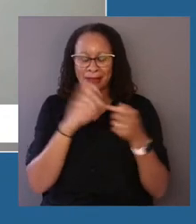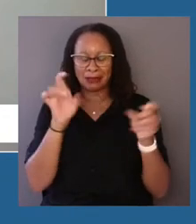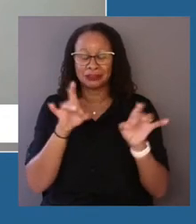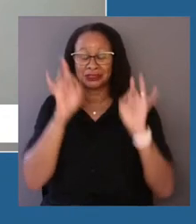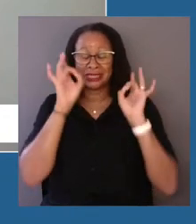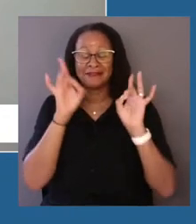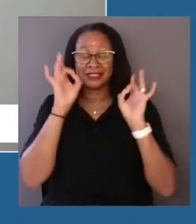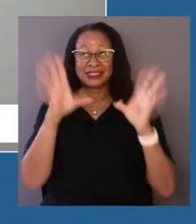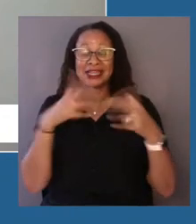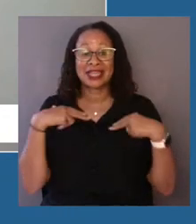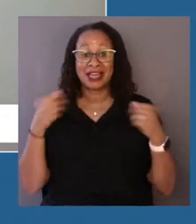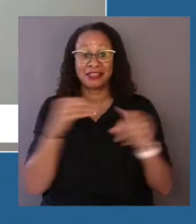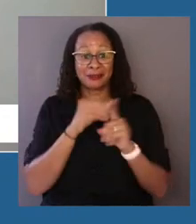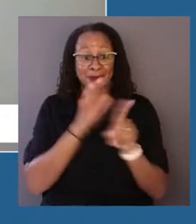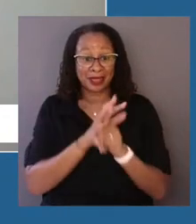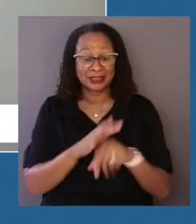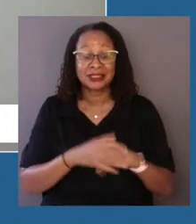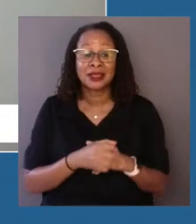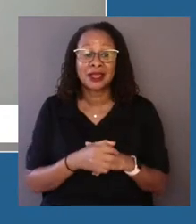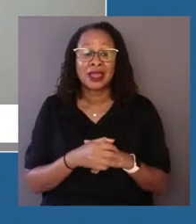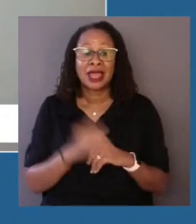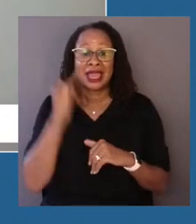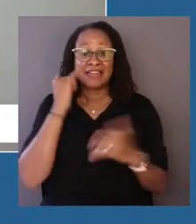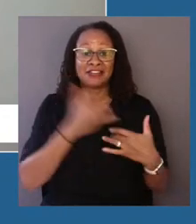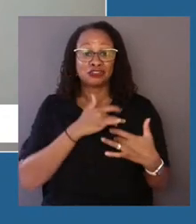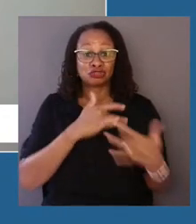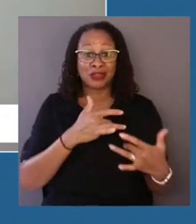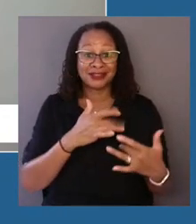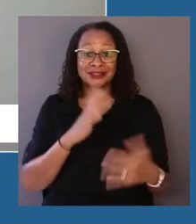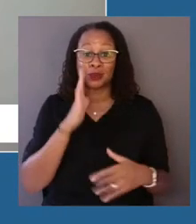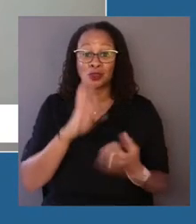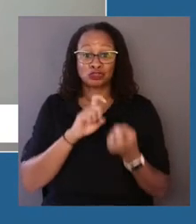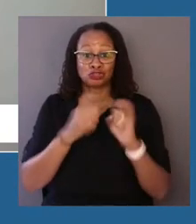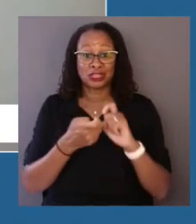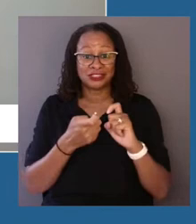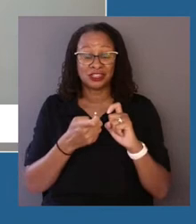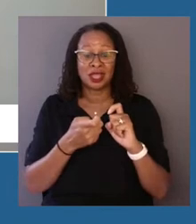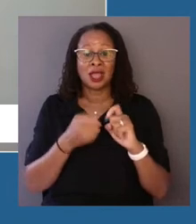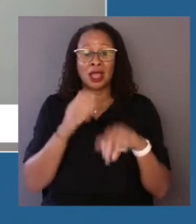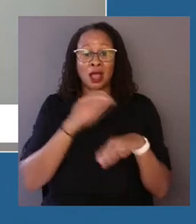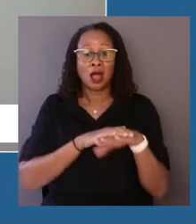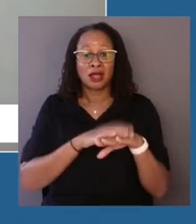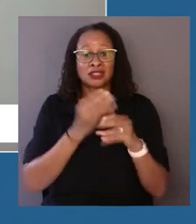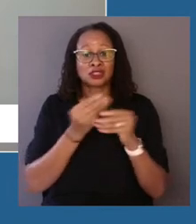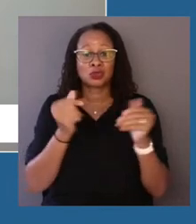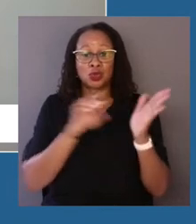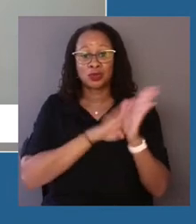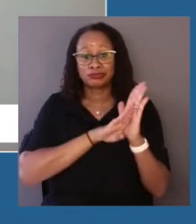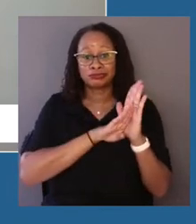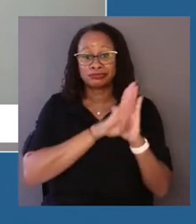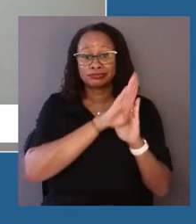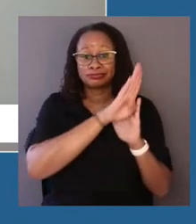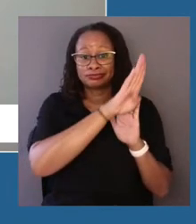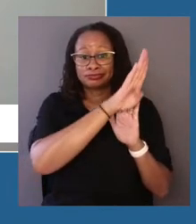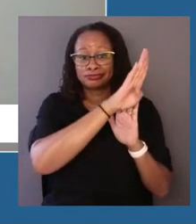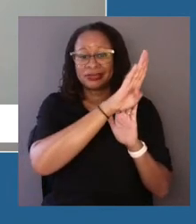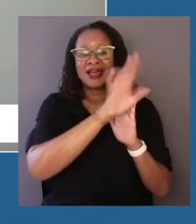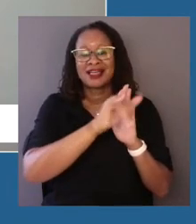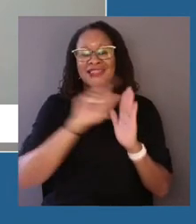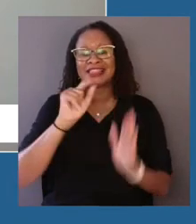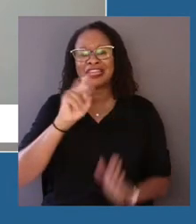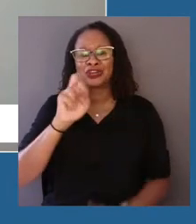but if a trend is changing along a smooth diagonal, we call that a linear progression. If it's